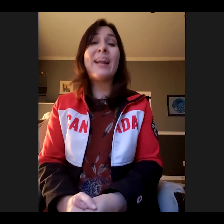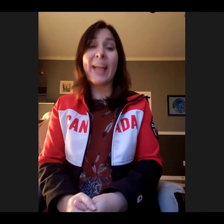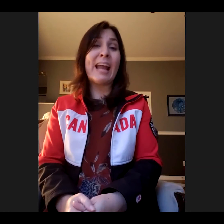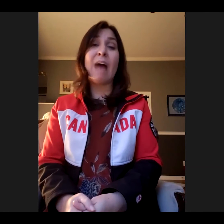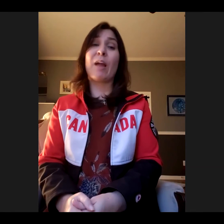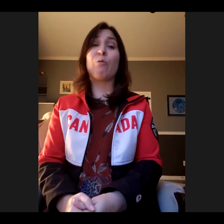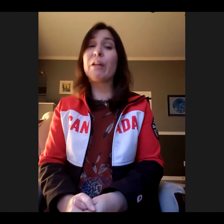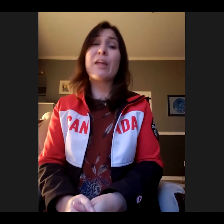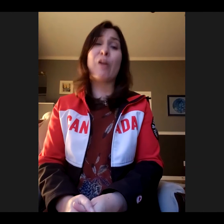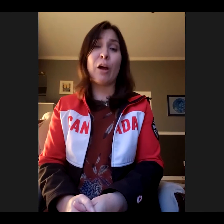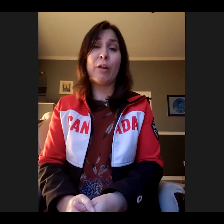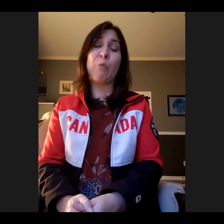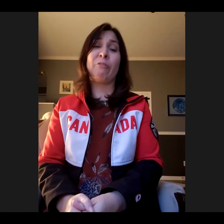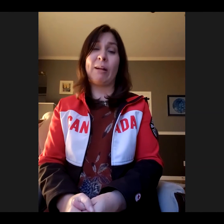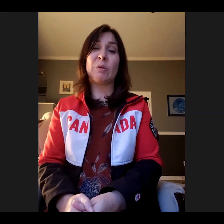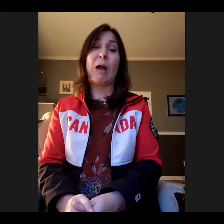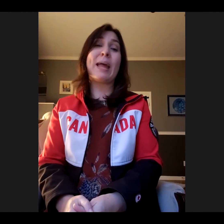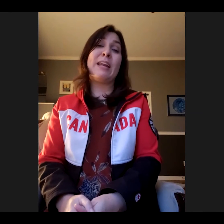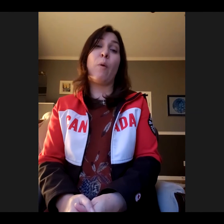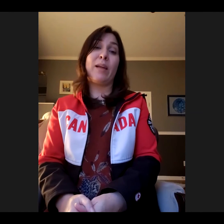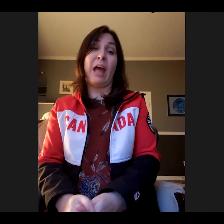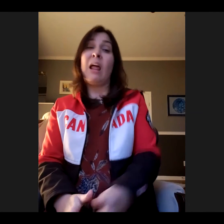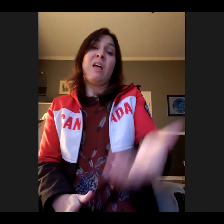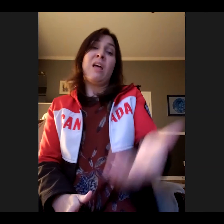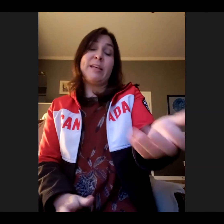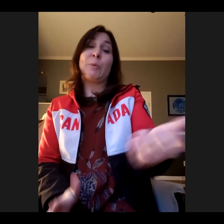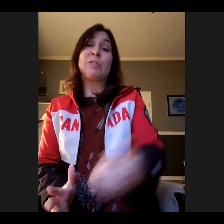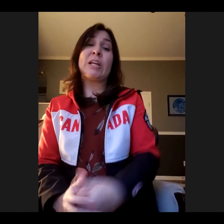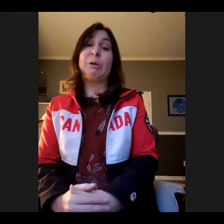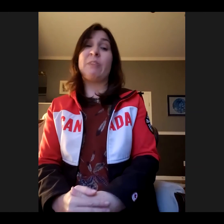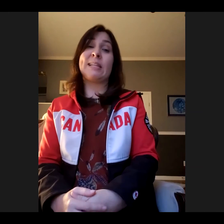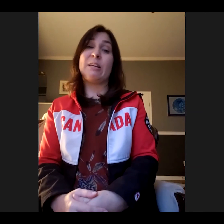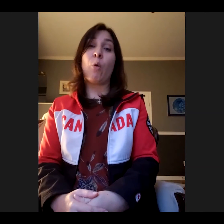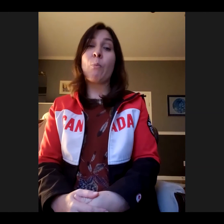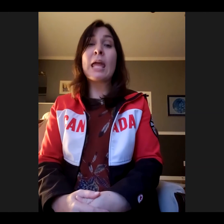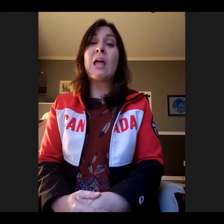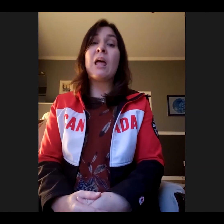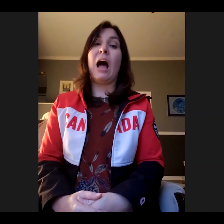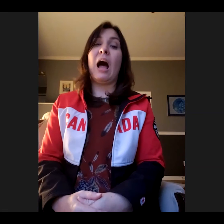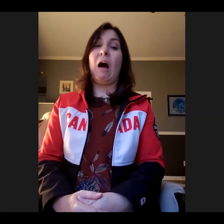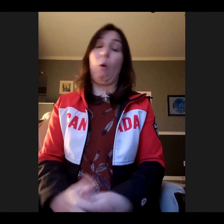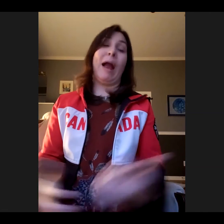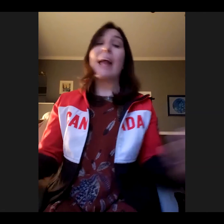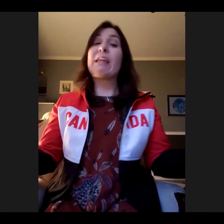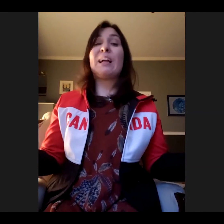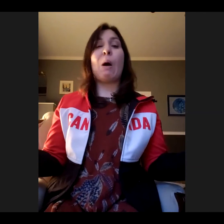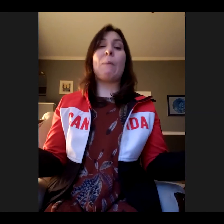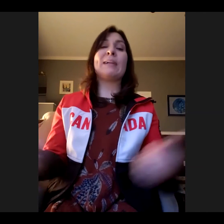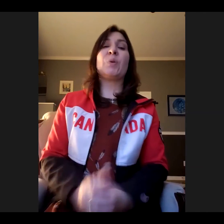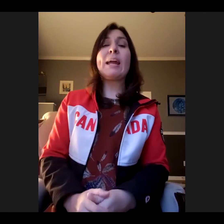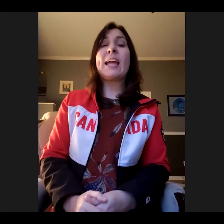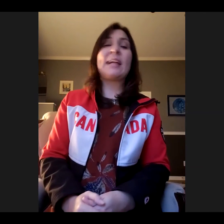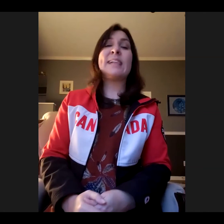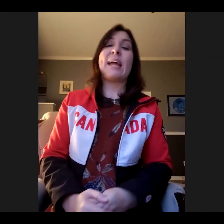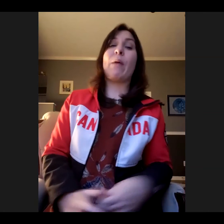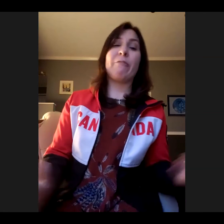And again, having a really good group of friends around me and knowing that this person who doesn't know me or anything about my